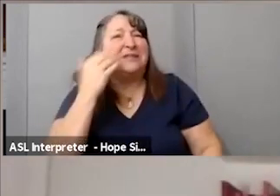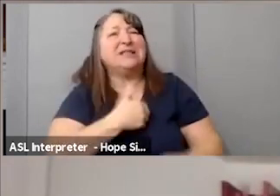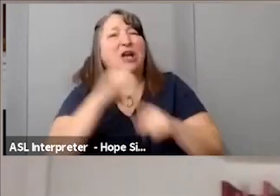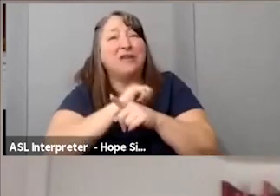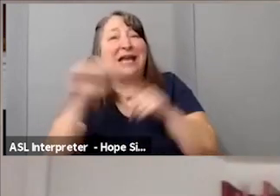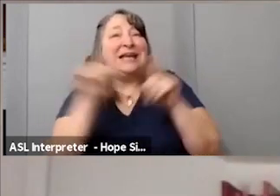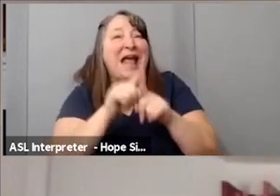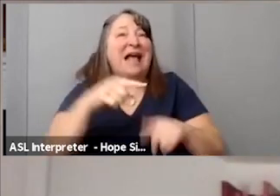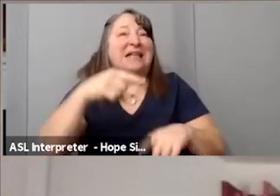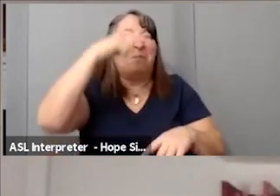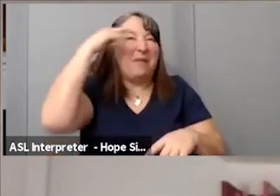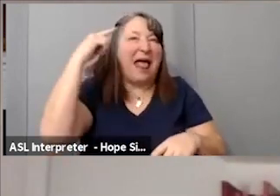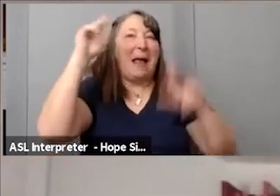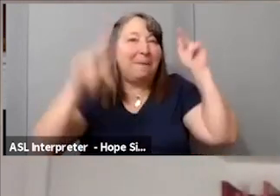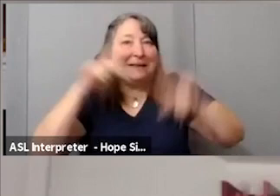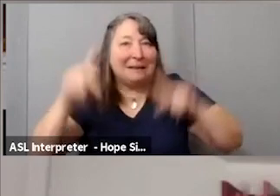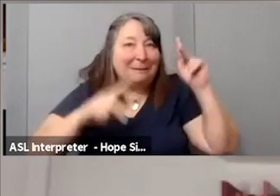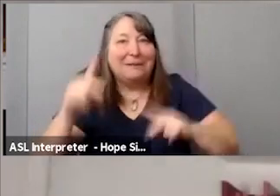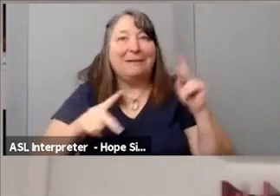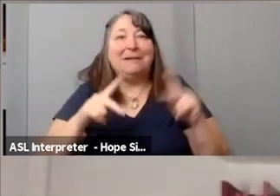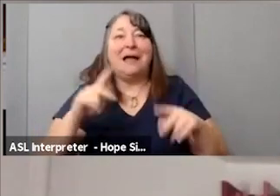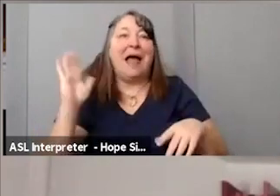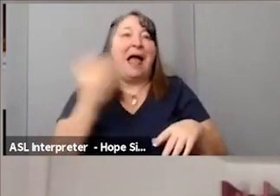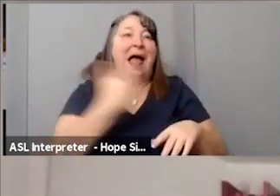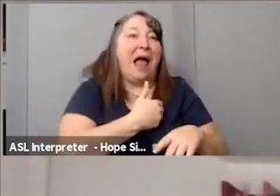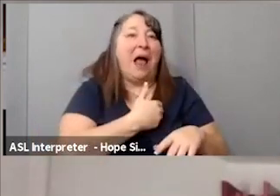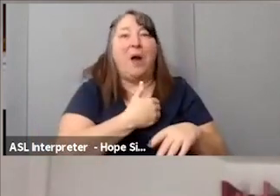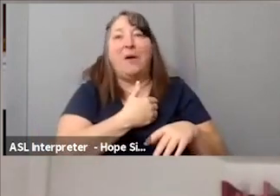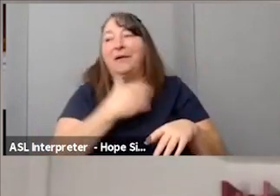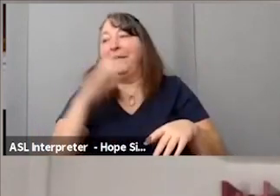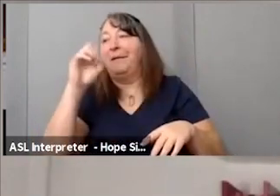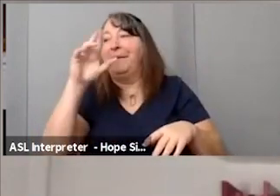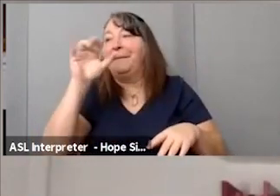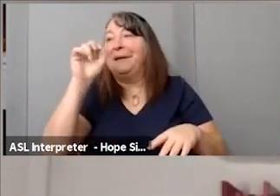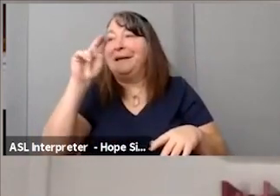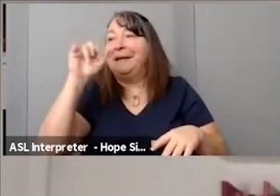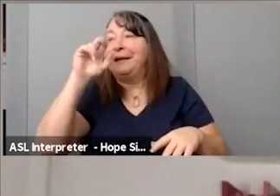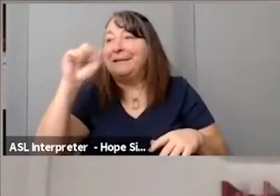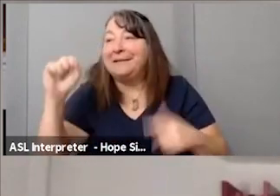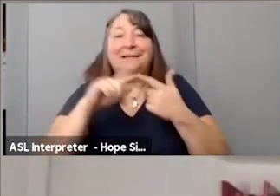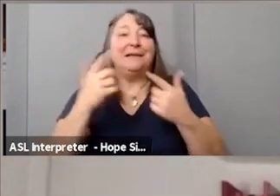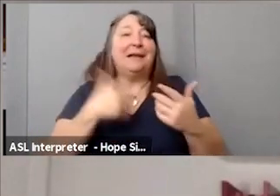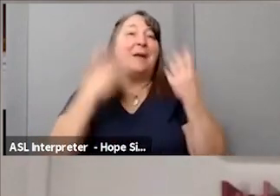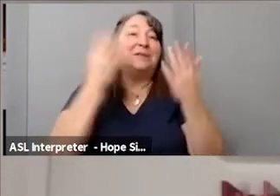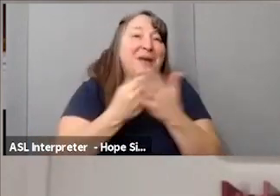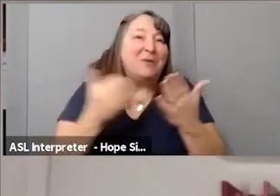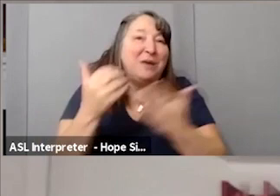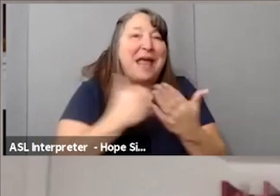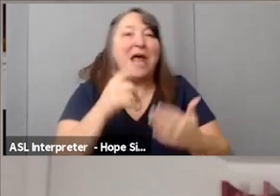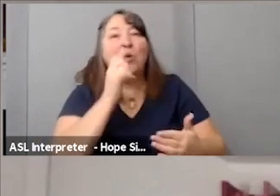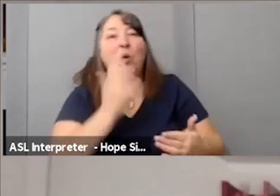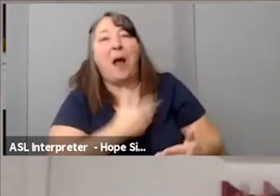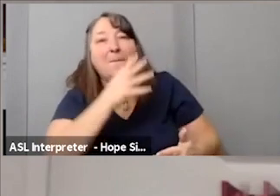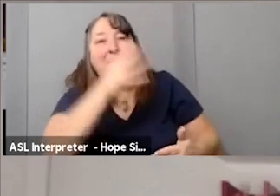Black women and Black girls, our Caribbeanness, where we're from, how much money we make, who our parents are. And it's a concept created by an academic